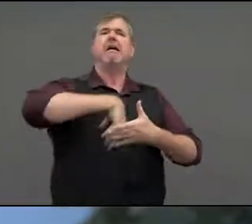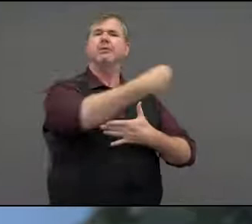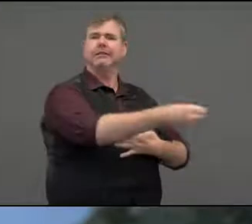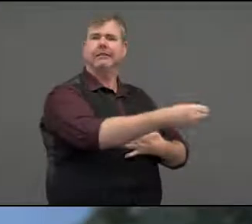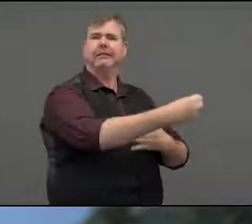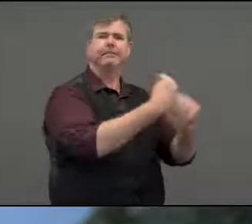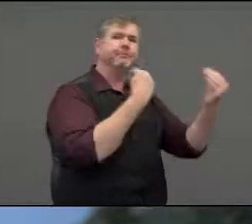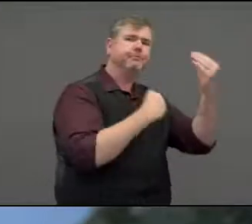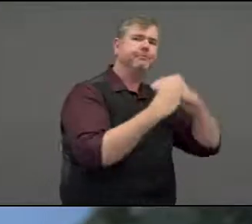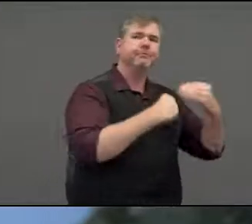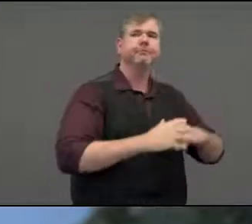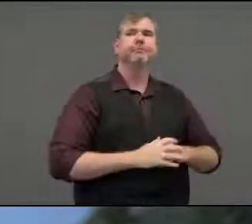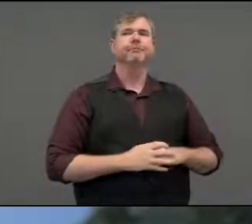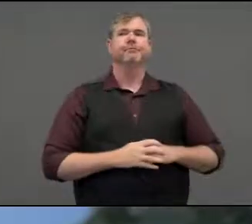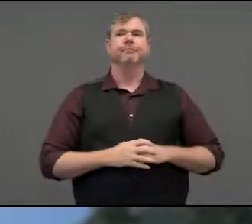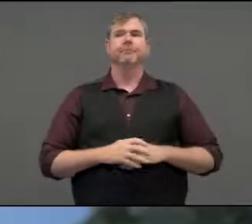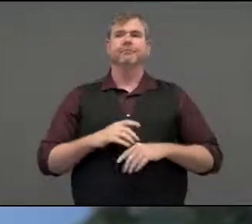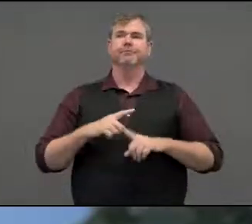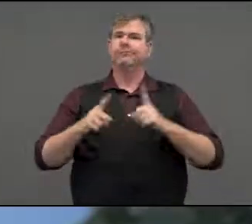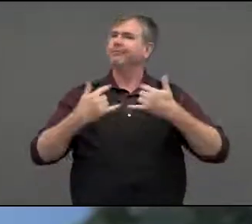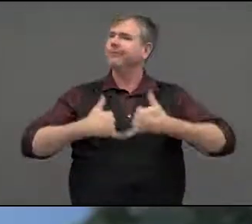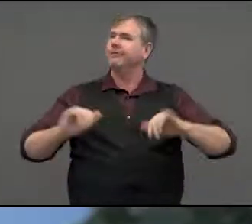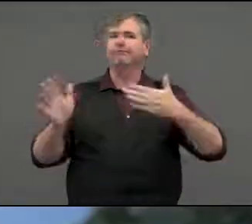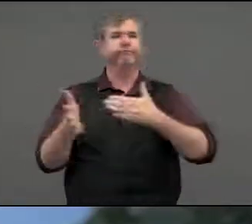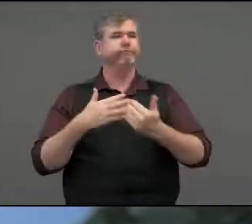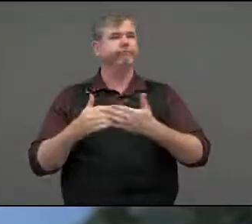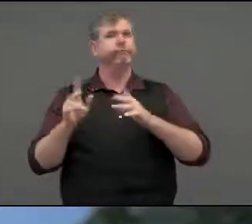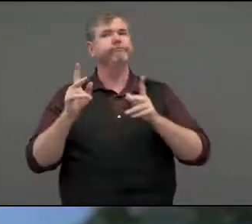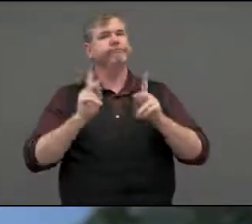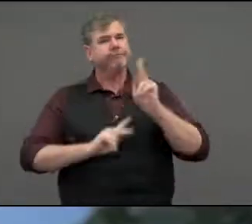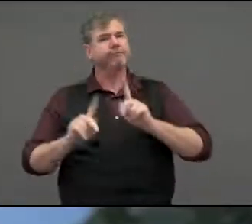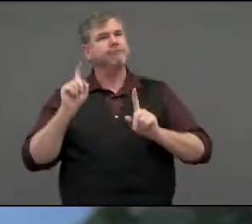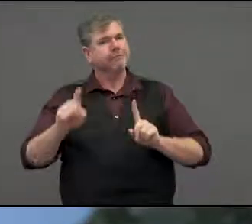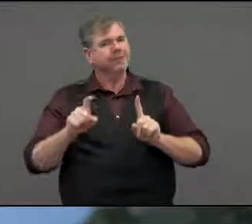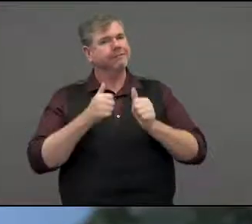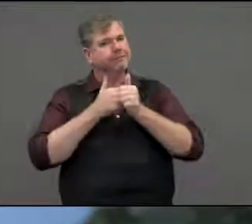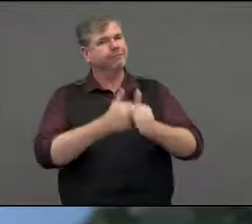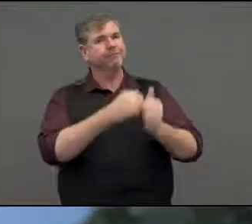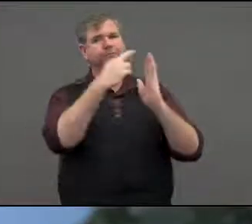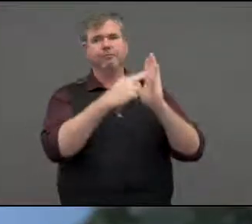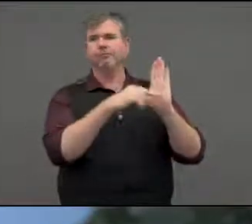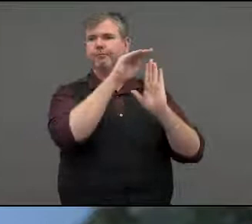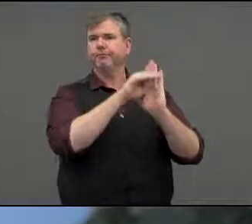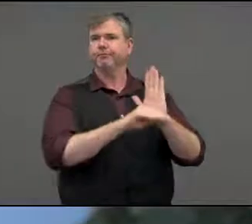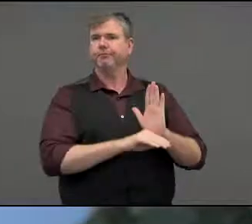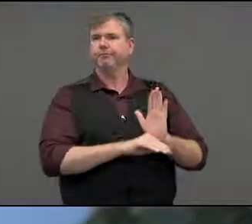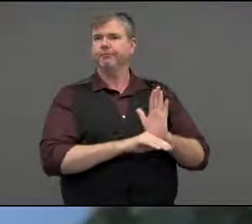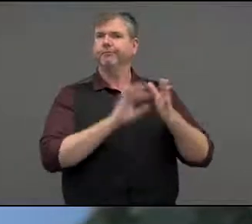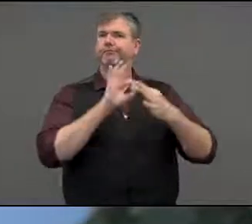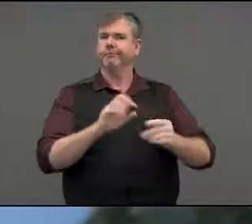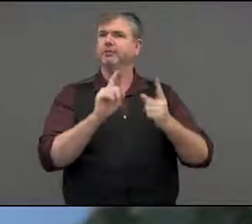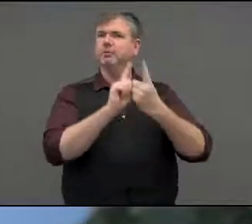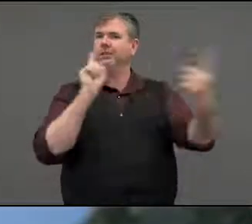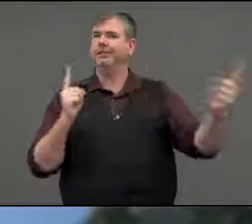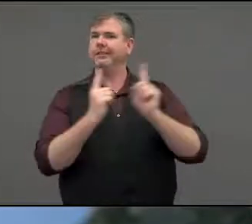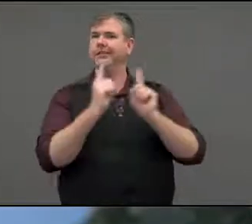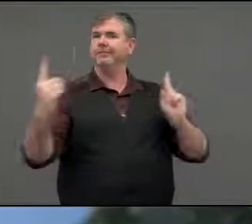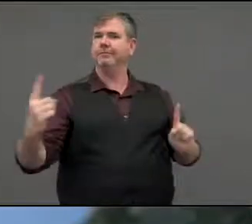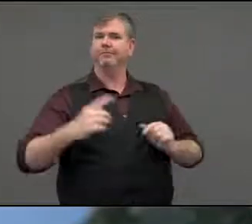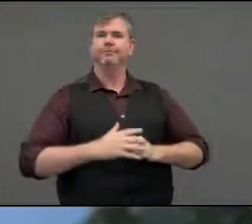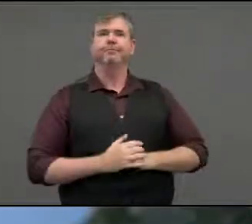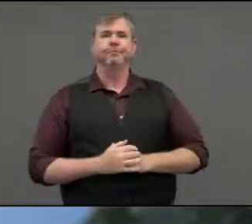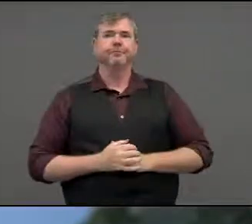the social distancing requirements while at work. Additionally, employers should be following the order, which means that they